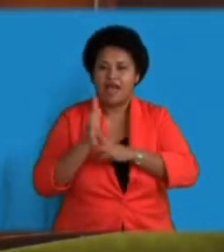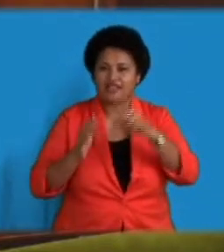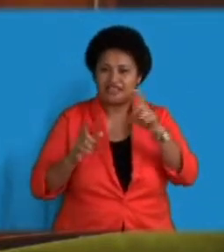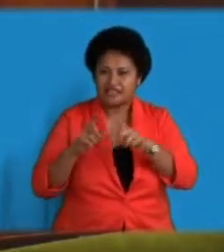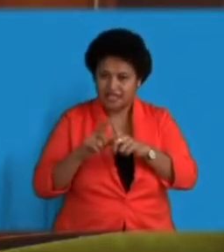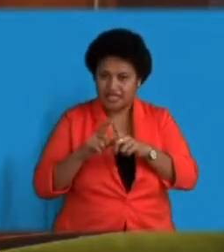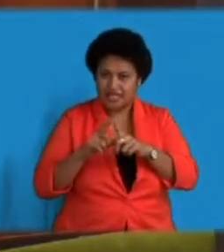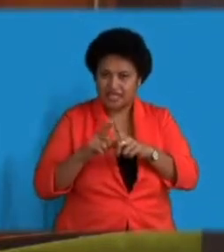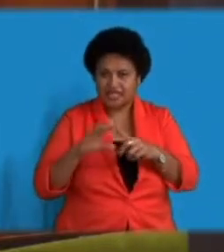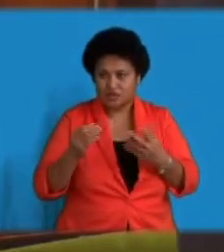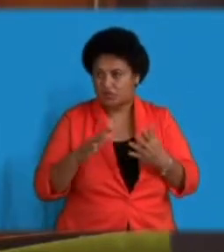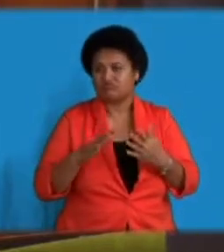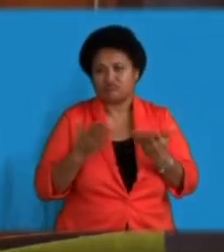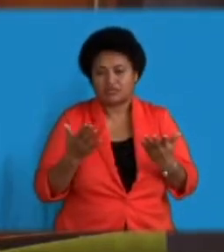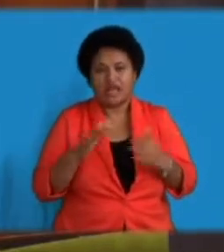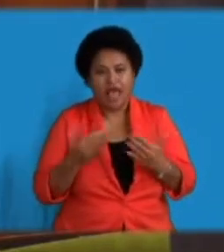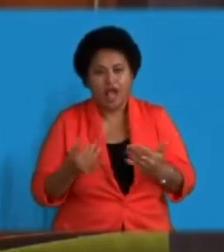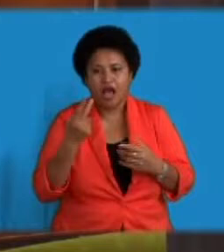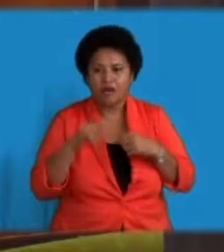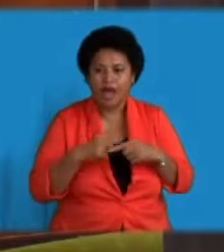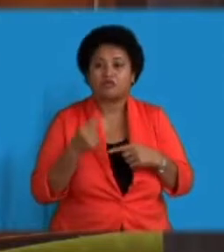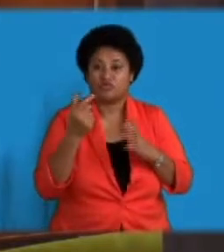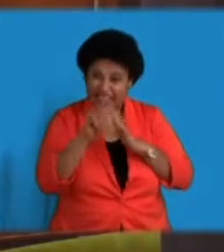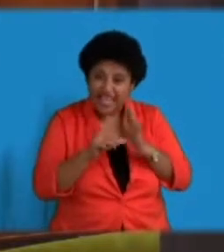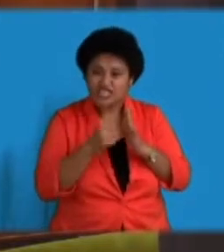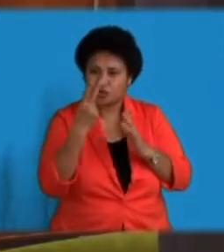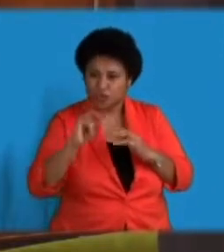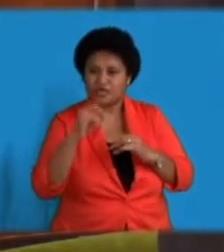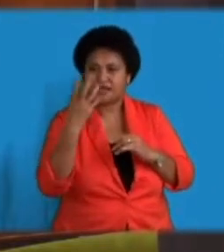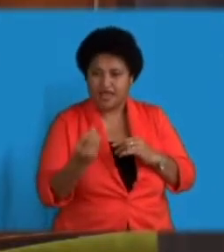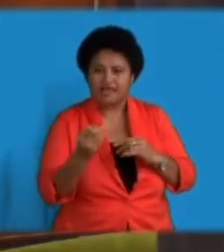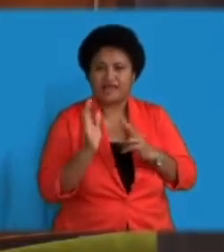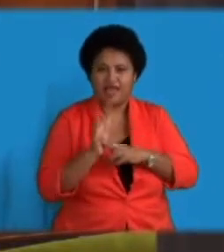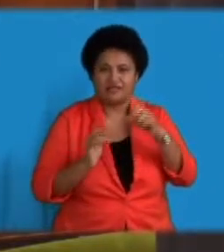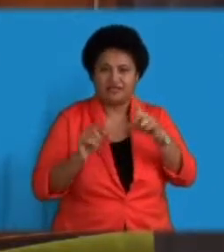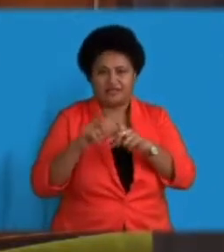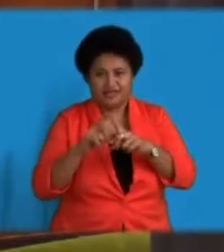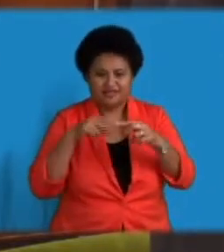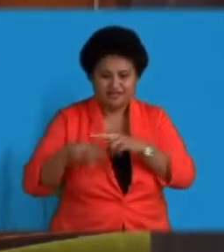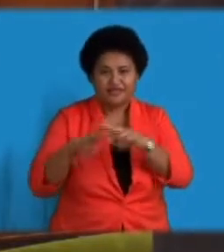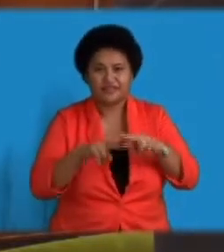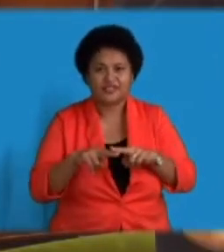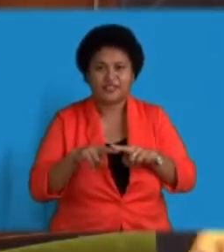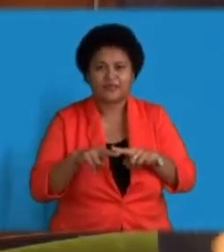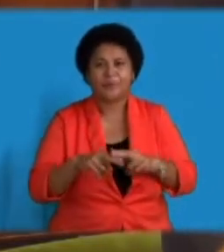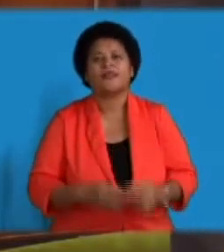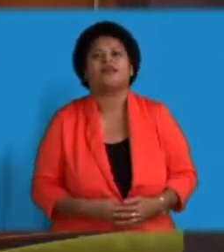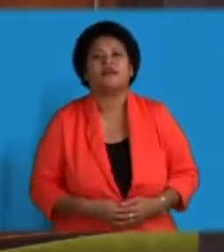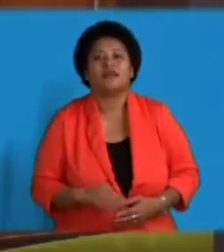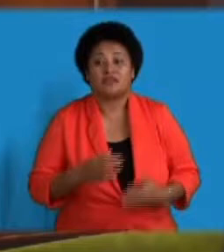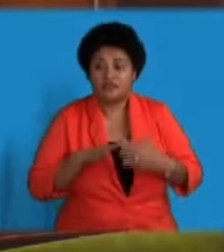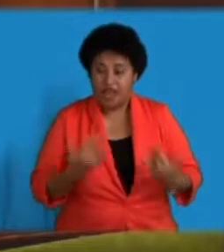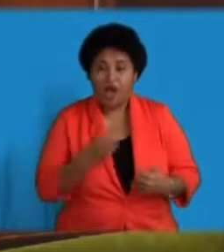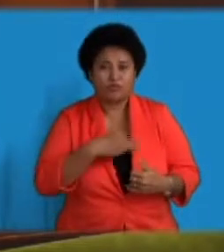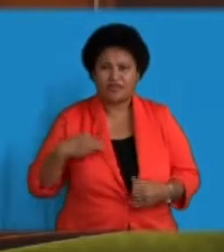people are already sick, and NCD incurs 44.9% of health inpatients expenditure. Madam Speaker, the Ministry of Health has its